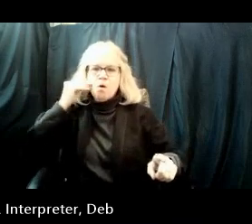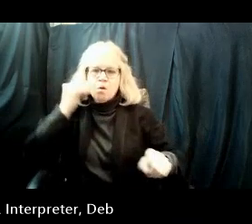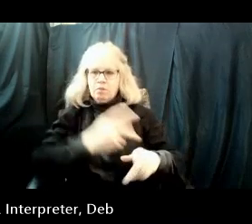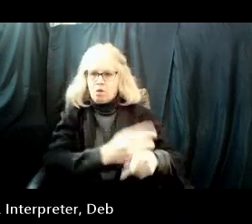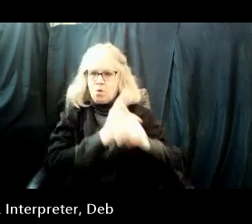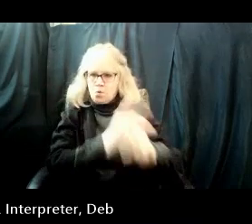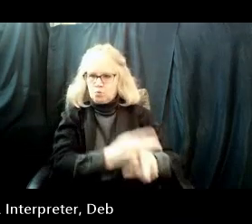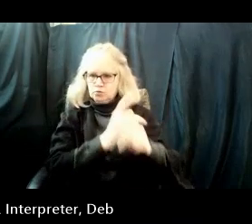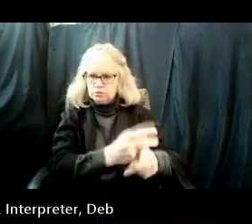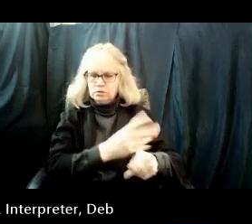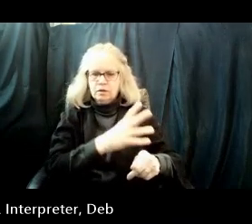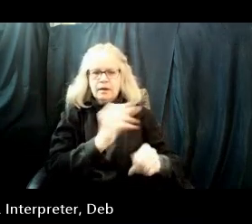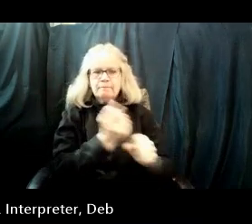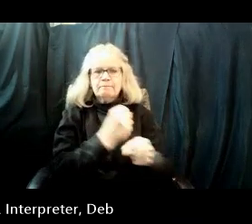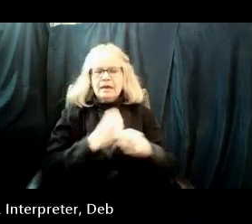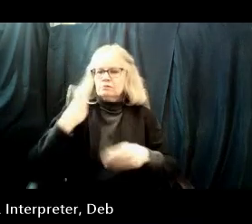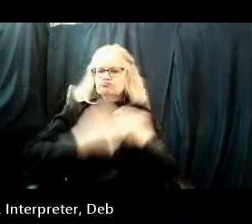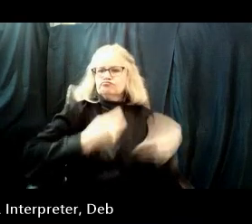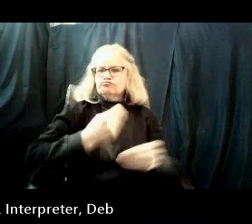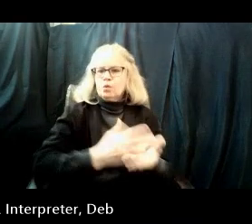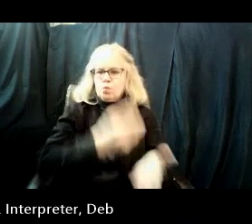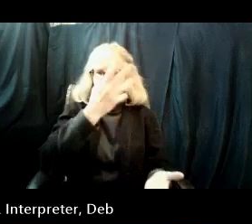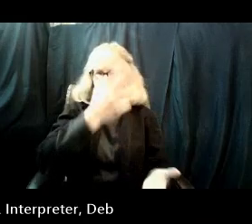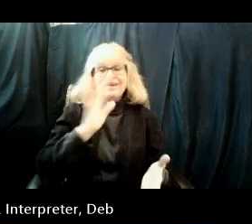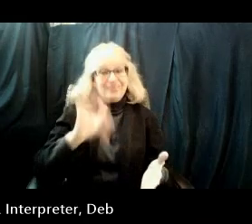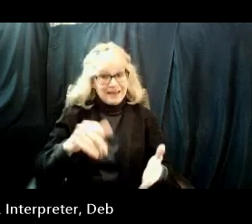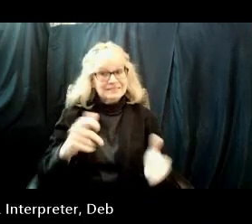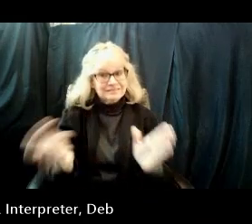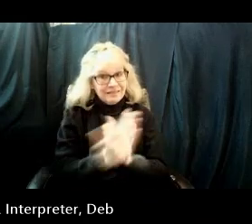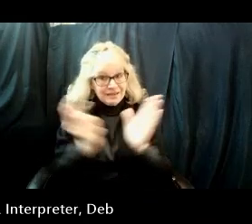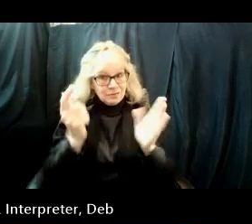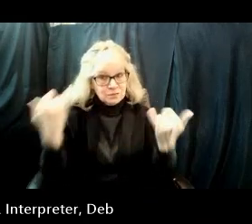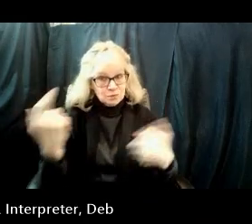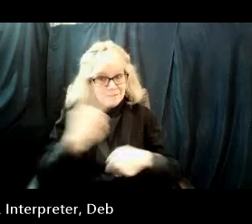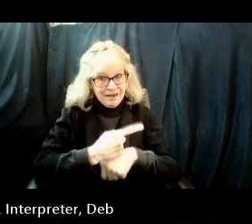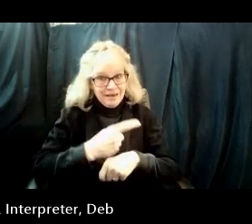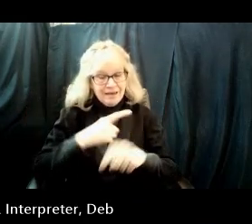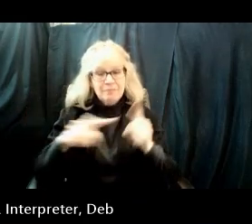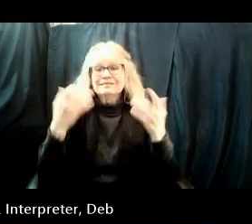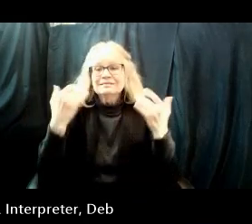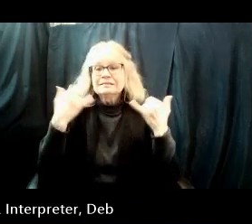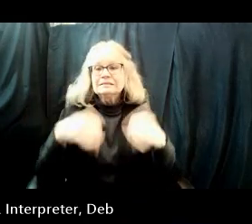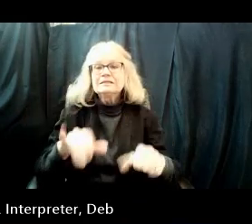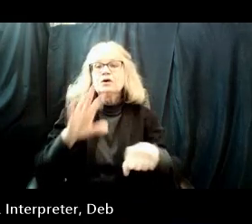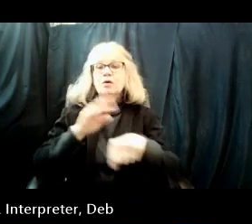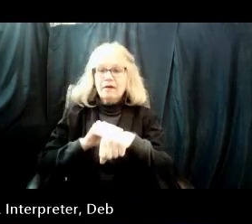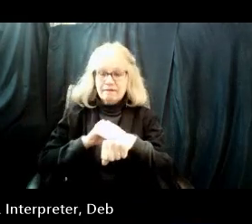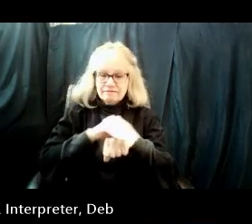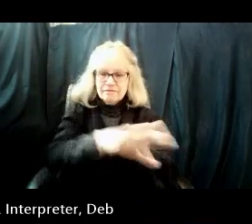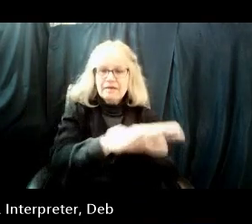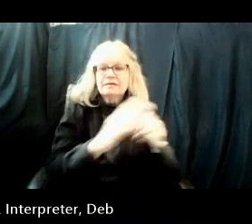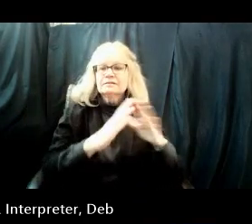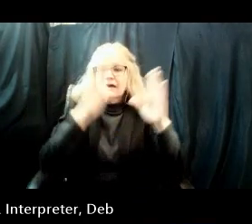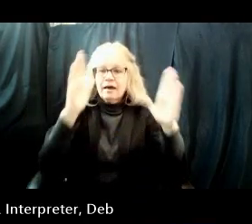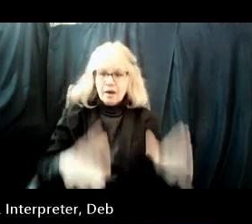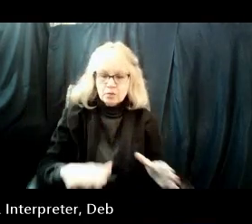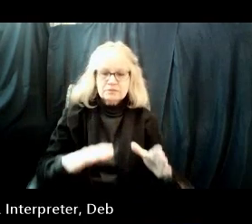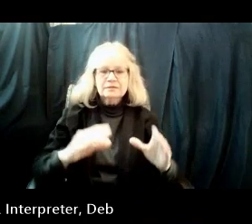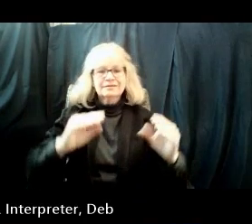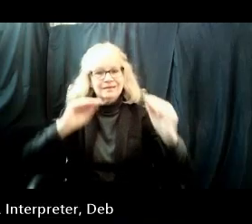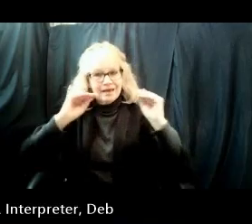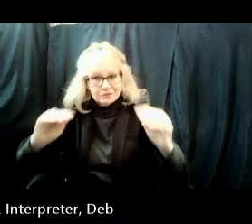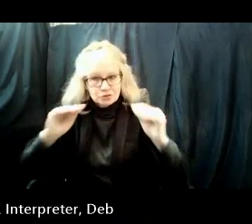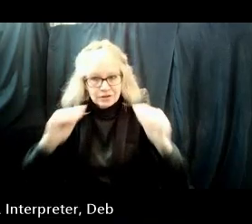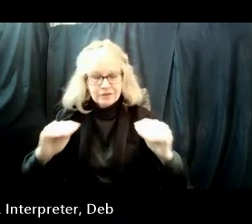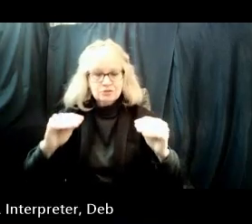wealth. And this practice, though illegal today, still has long-standing effects on housing, education, health,